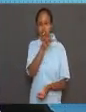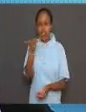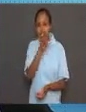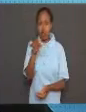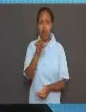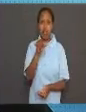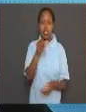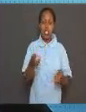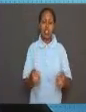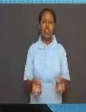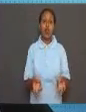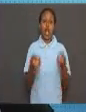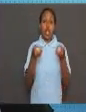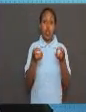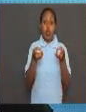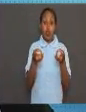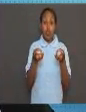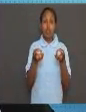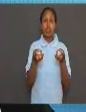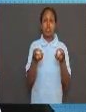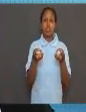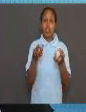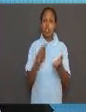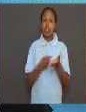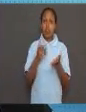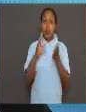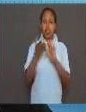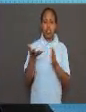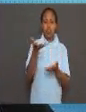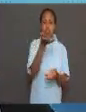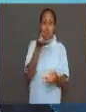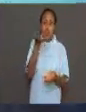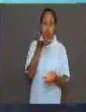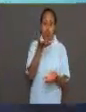as its weight, it will float.